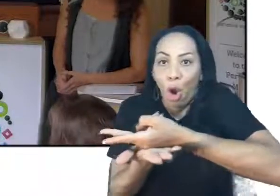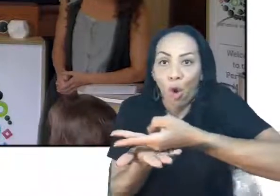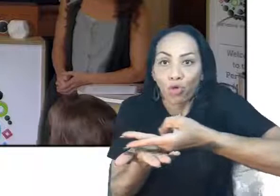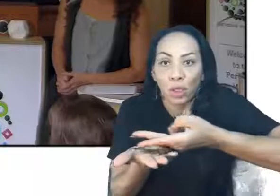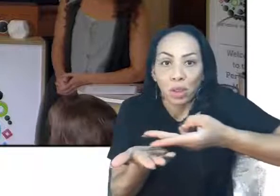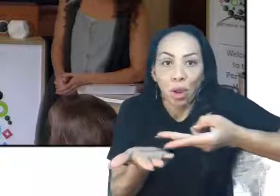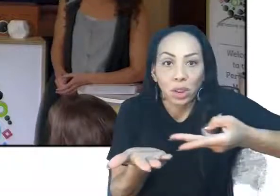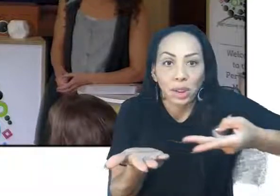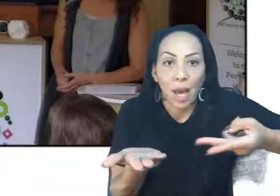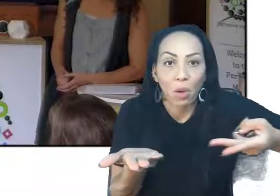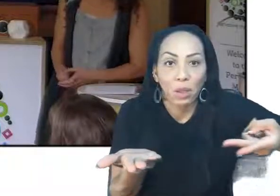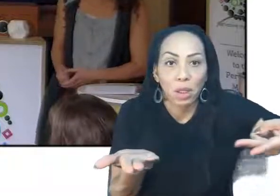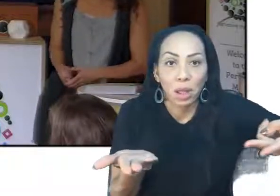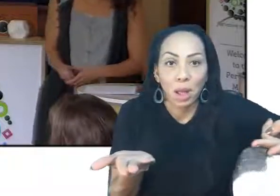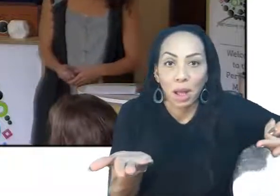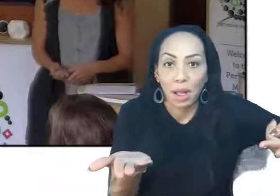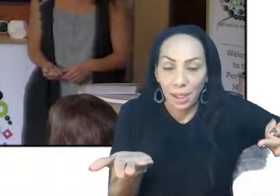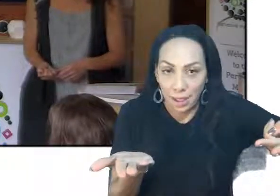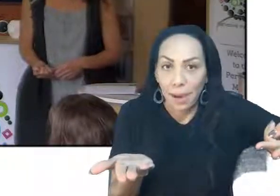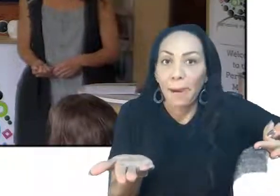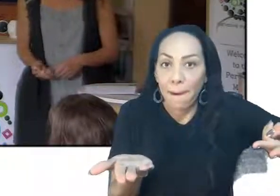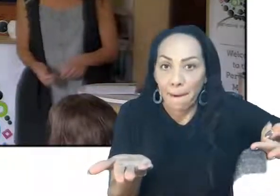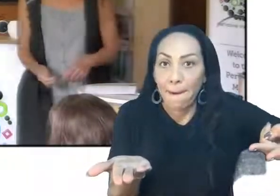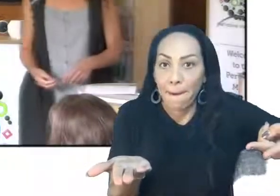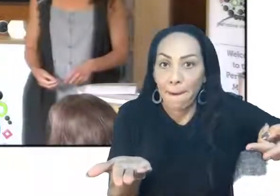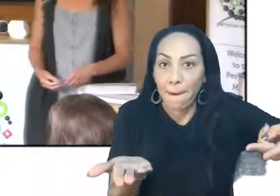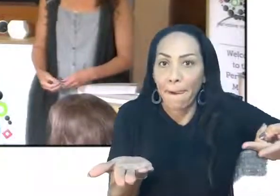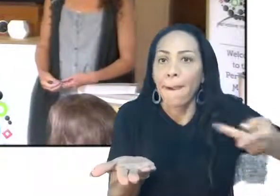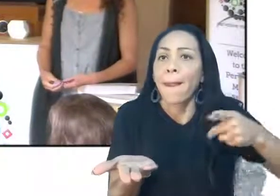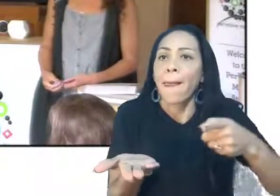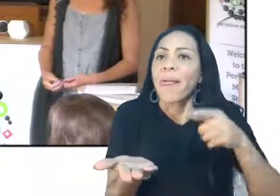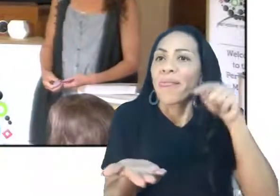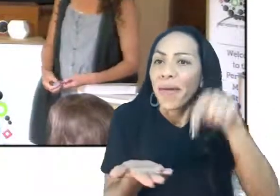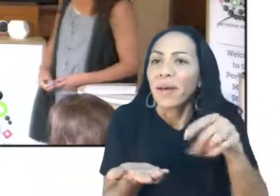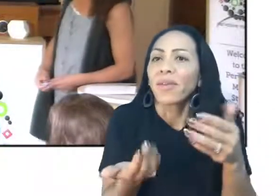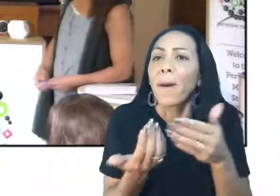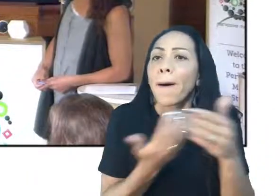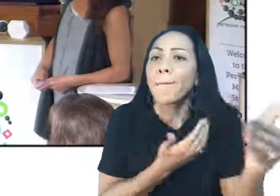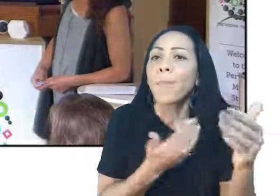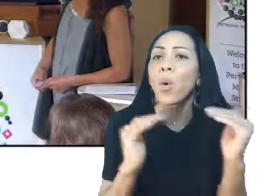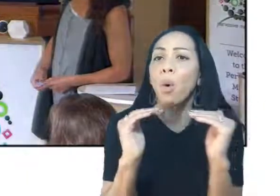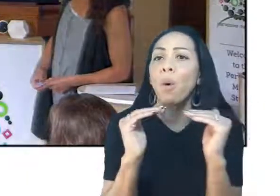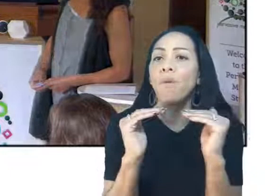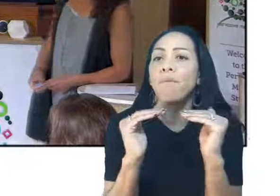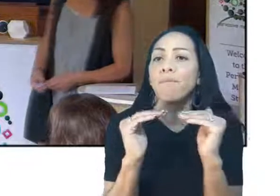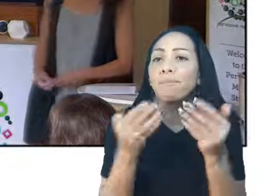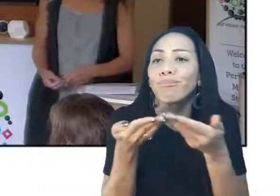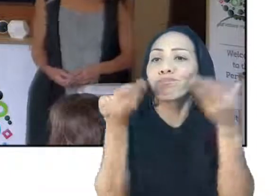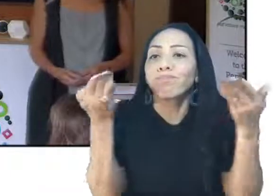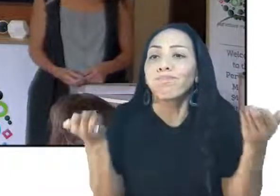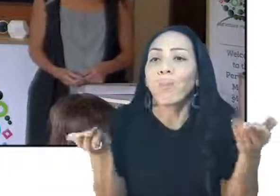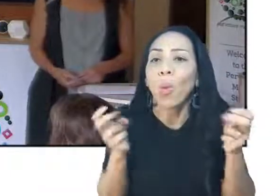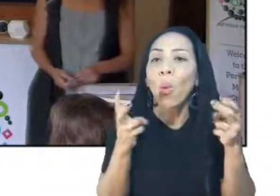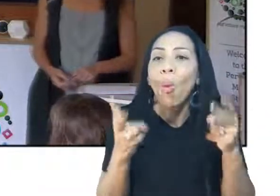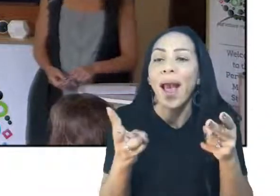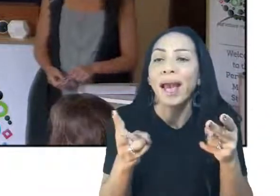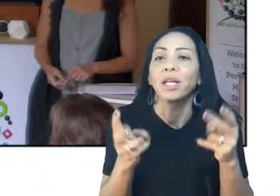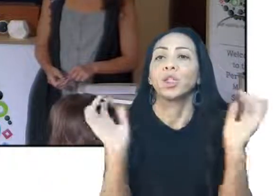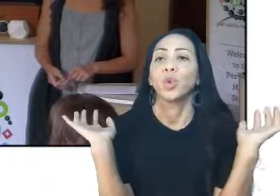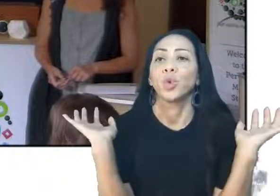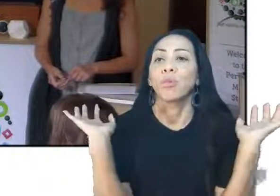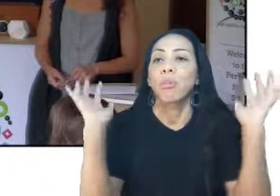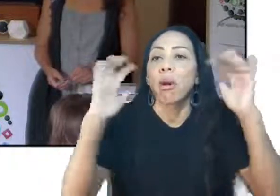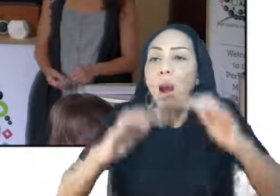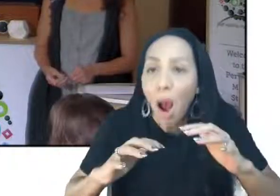as creative impulses and as a more equitable way to gather in public. And today she'll be talking about Restful City, which